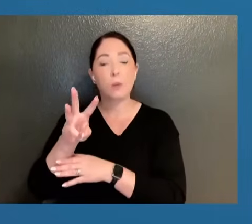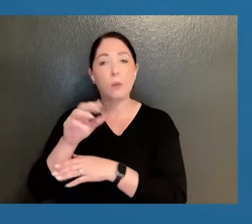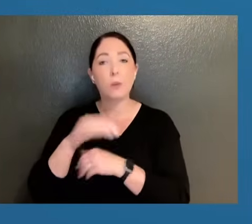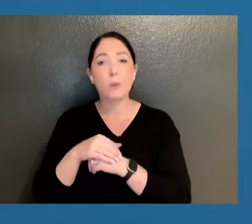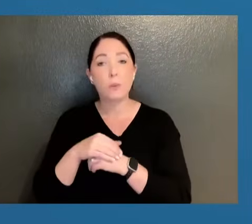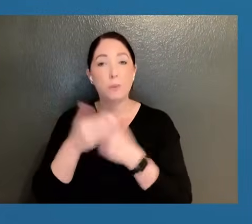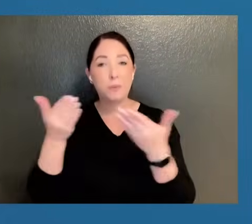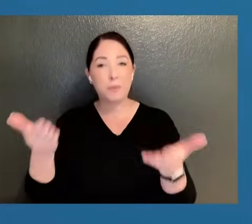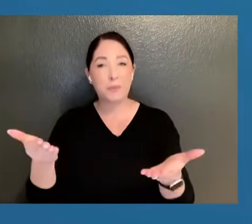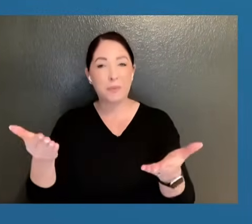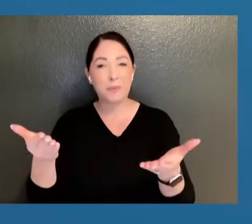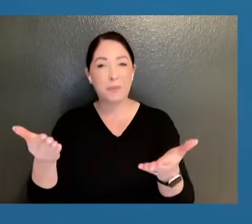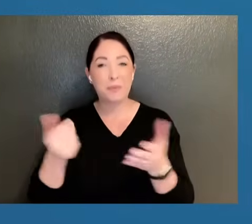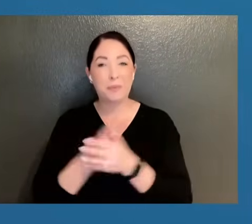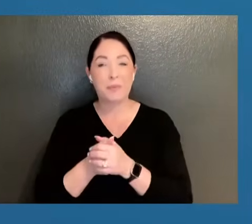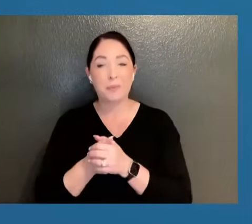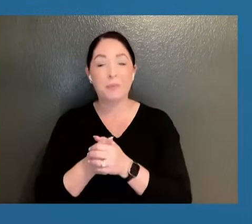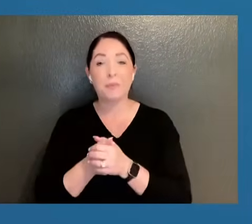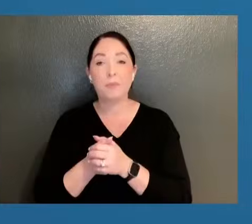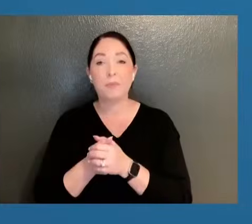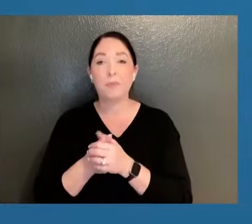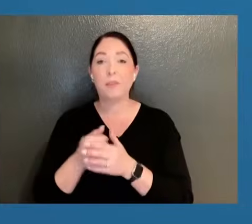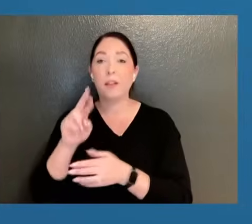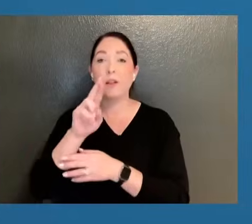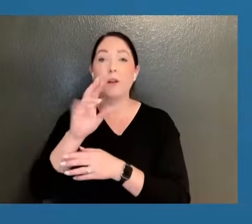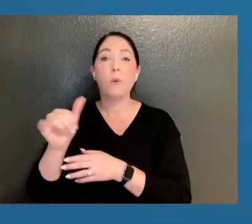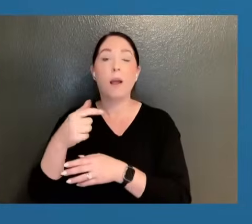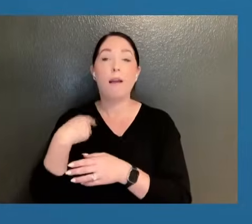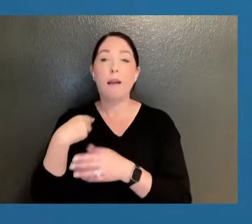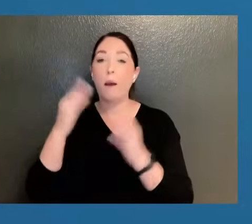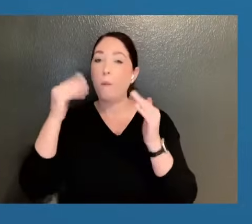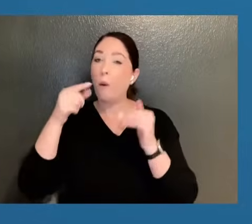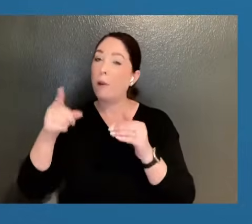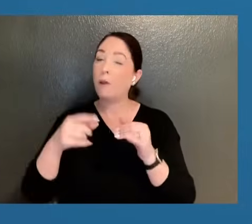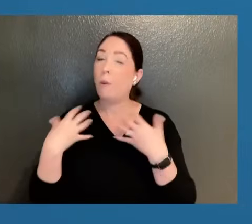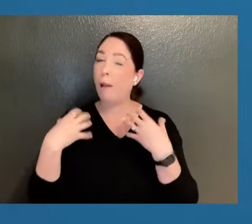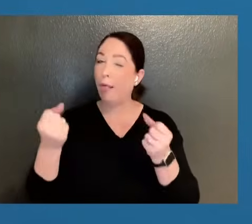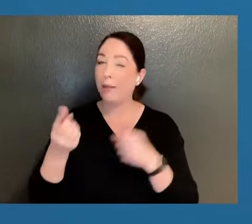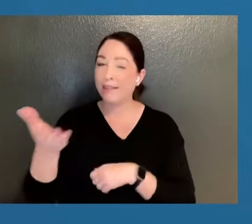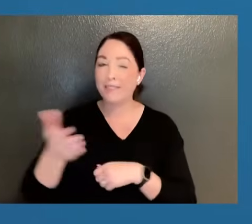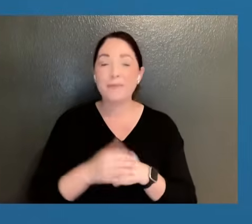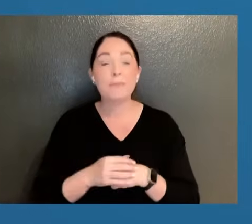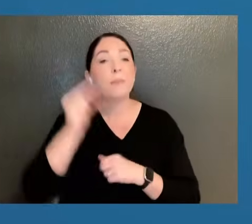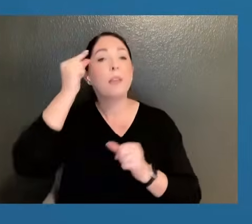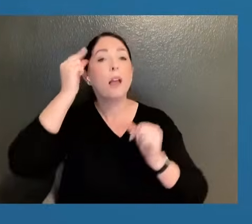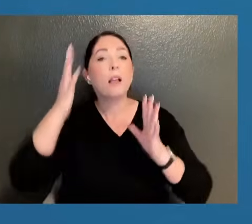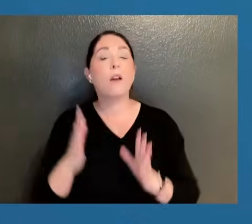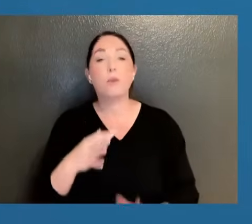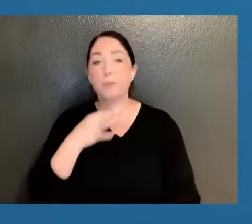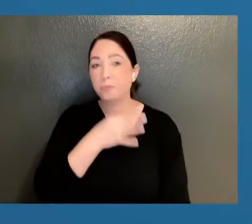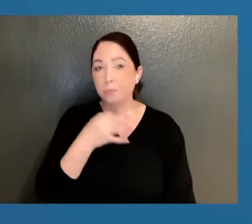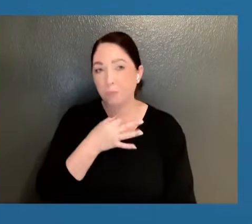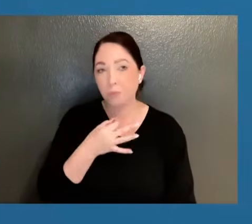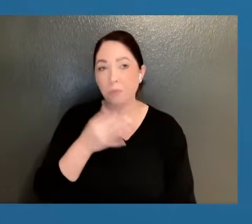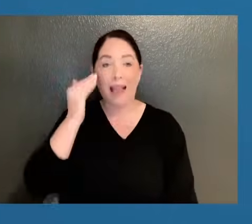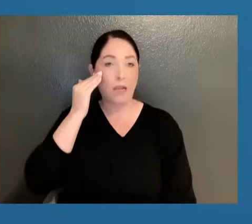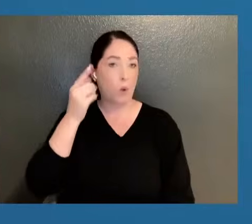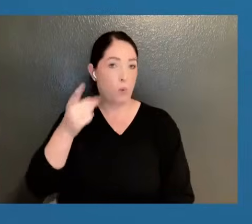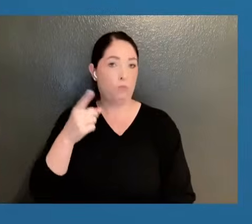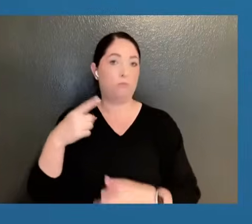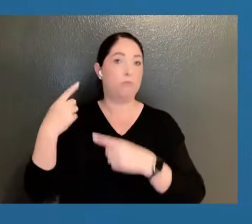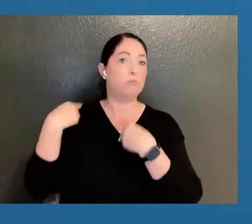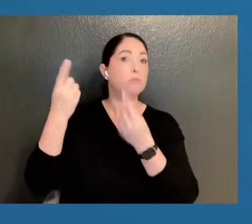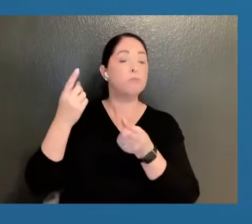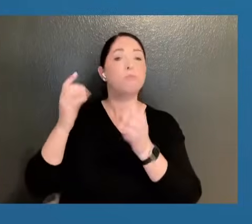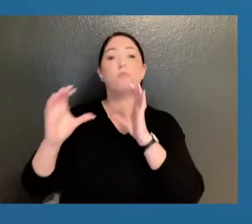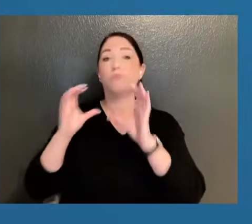Andrew. Ray, I'm rooting for you to stay healthy down there. Governor, I'm just wondering, I know you've had ongoing conversations with President